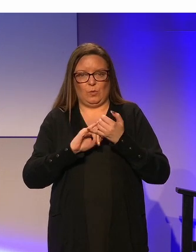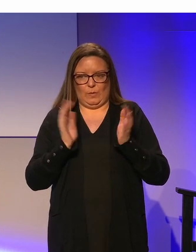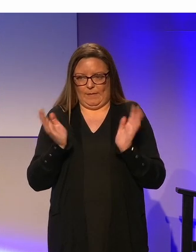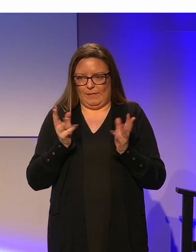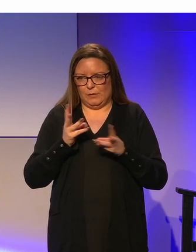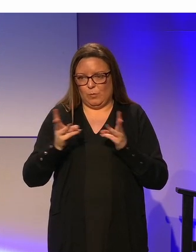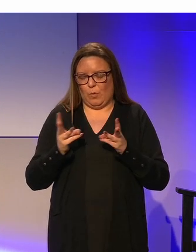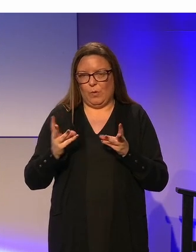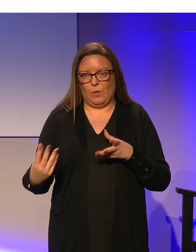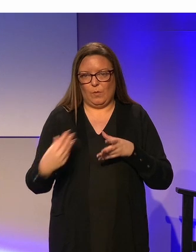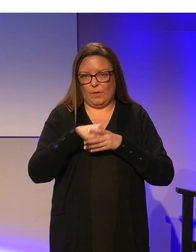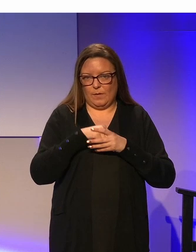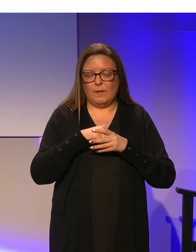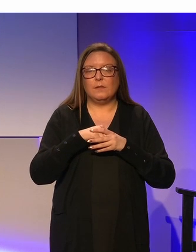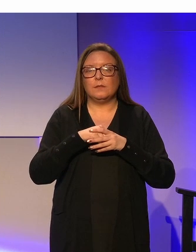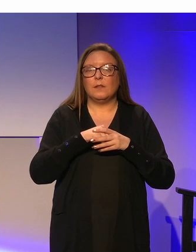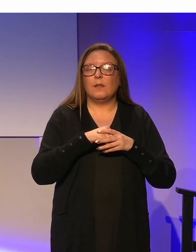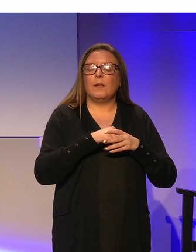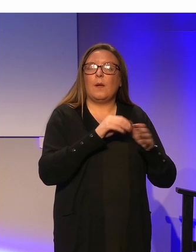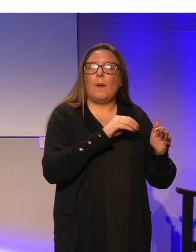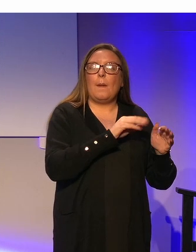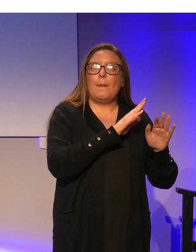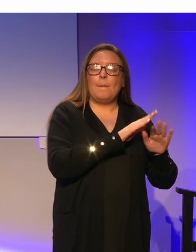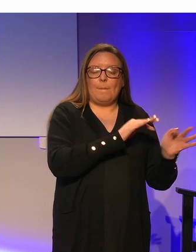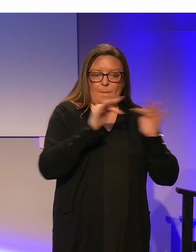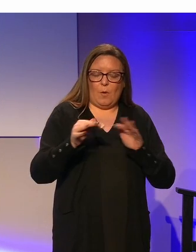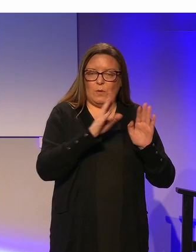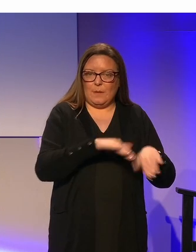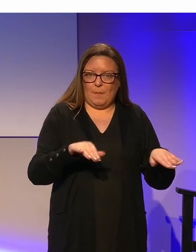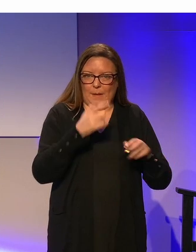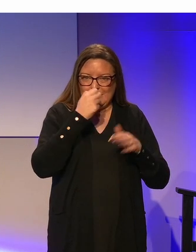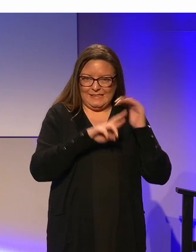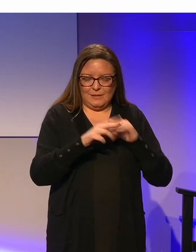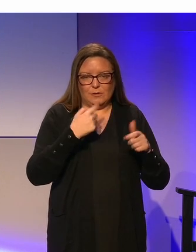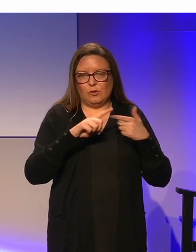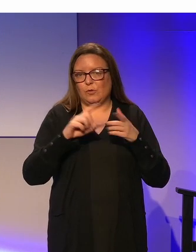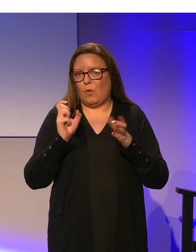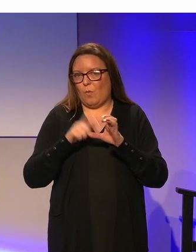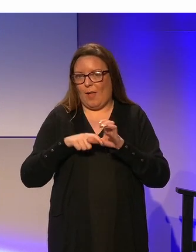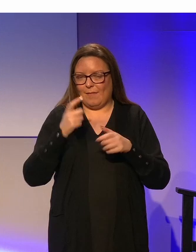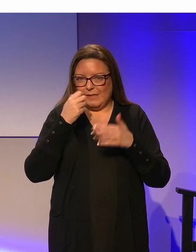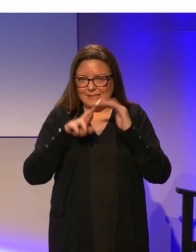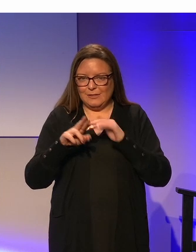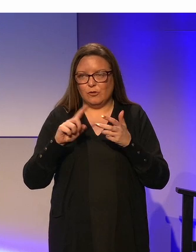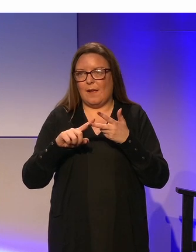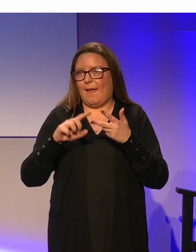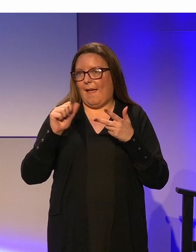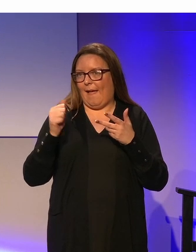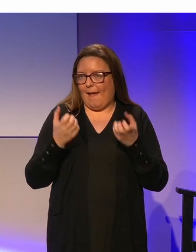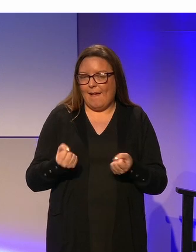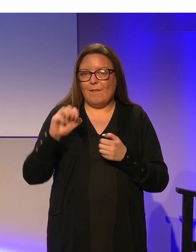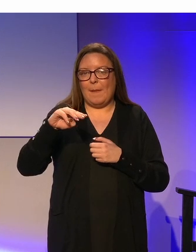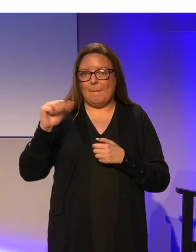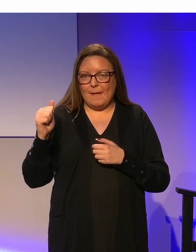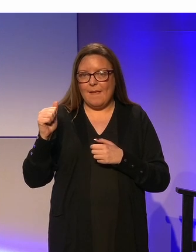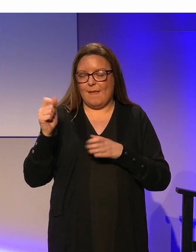project. They were post-primary teachers and primary teachers. They were qualified teachers. They had master's qualifications in